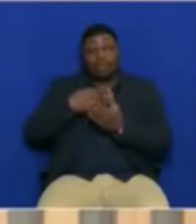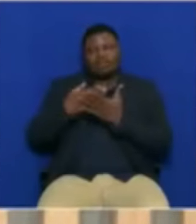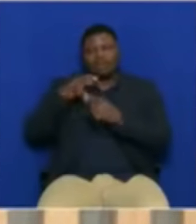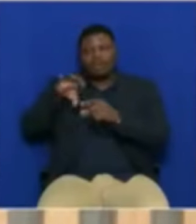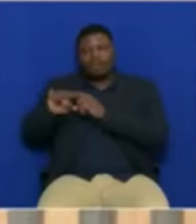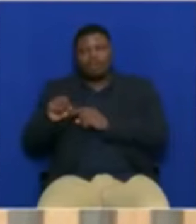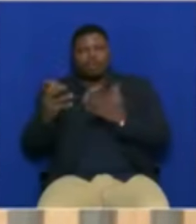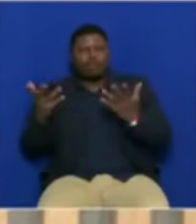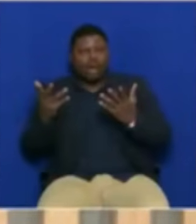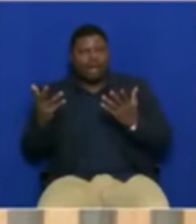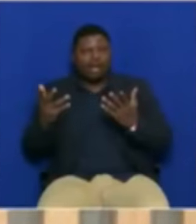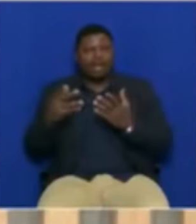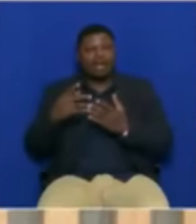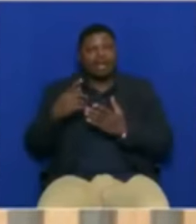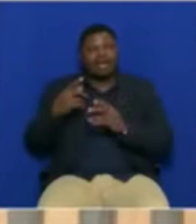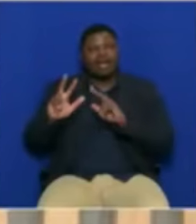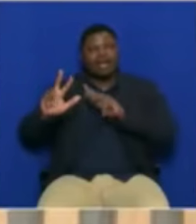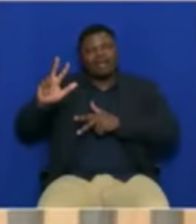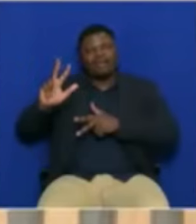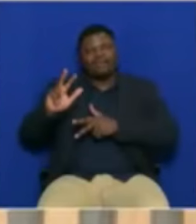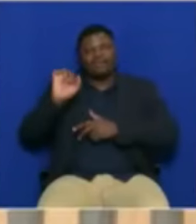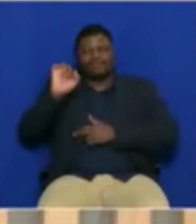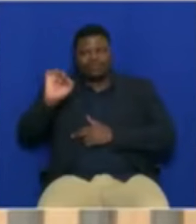The one that you submitted this morning.